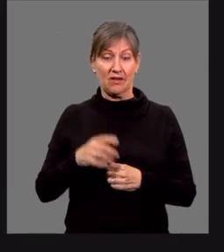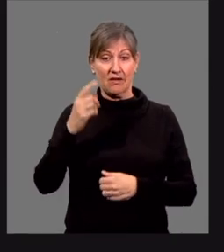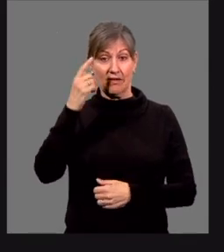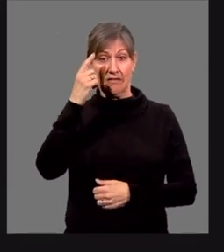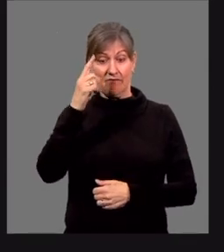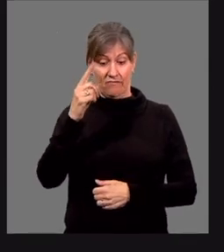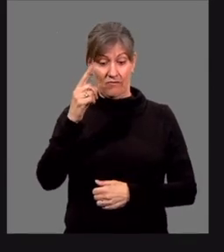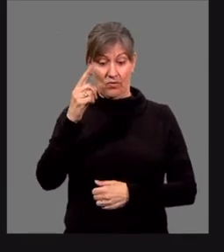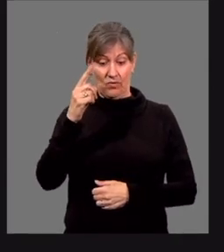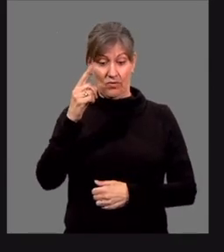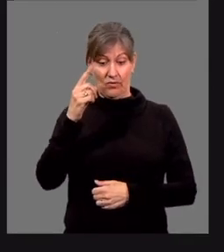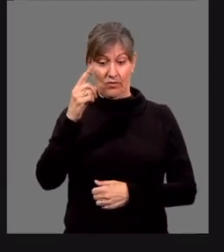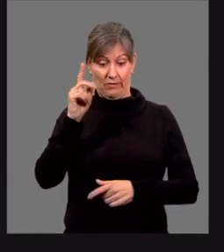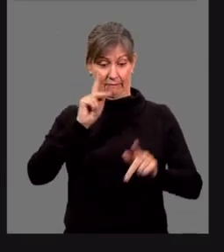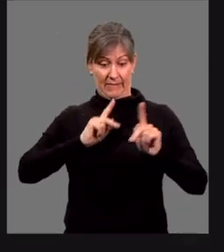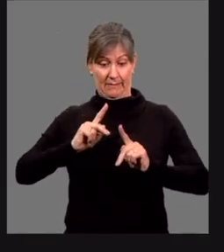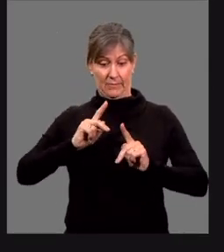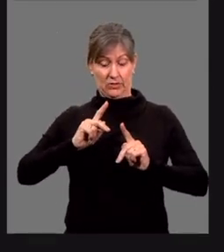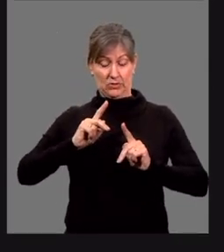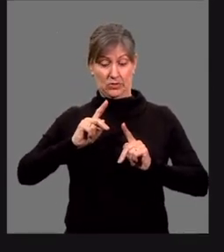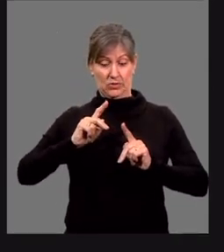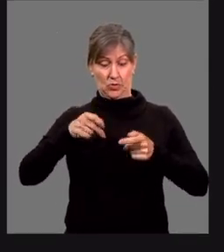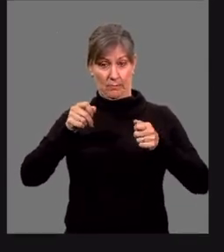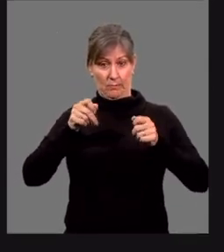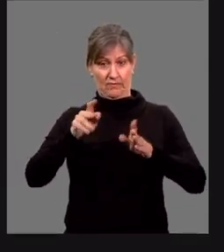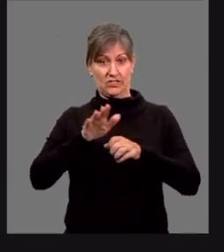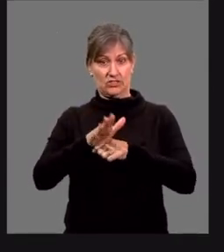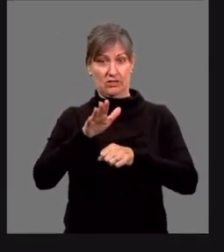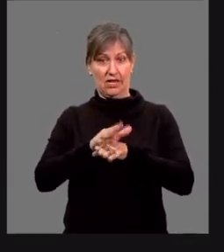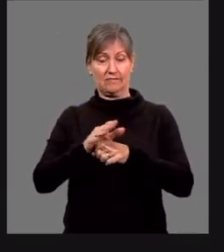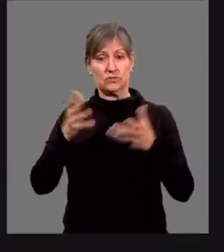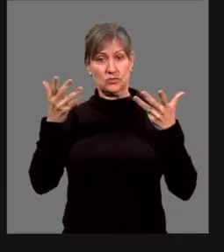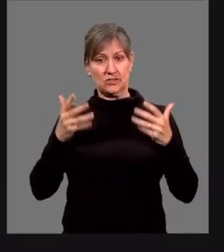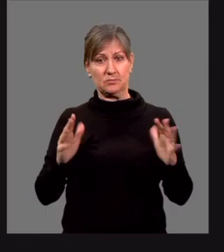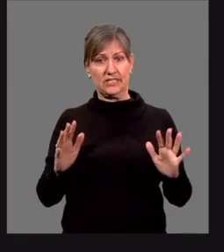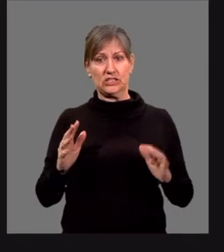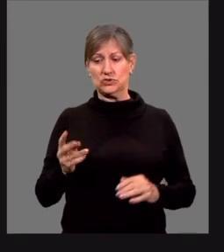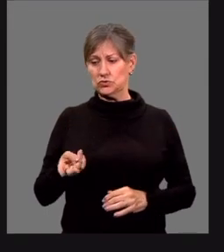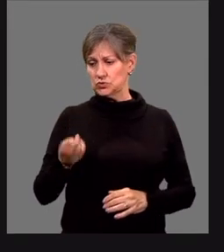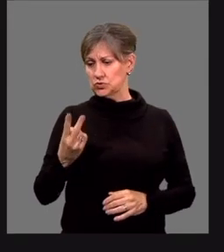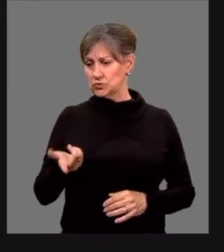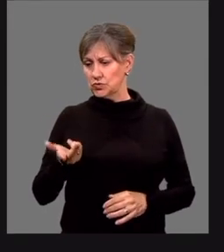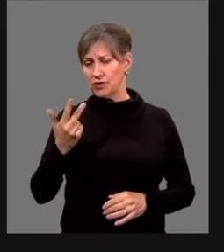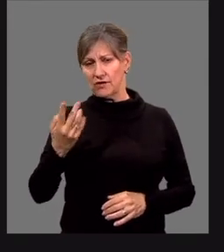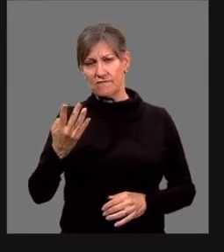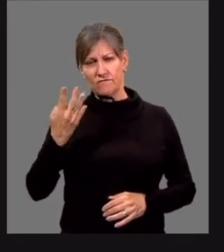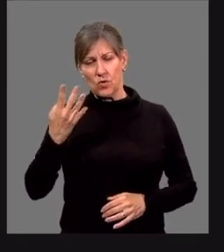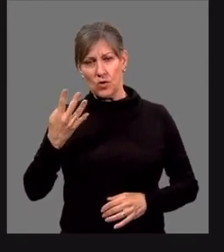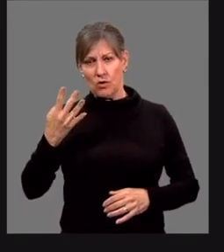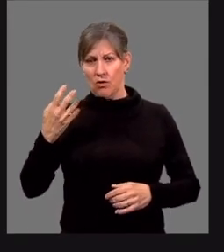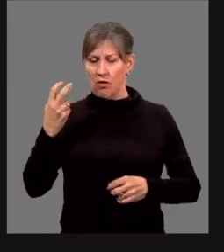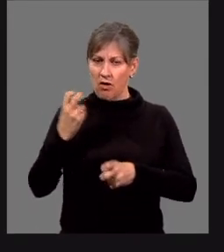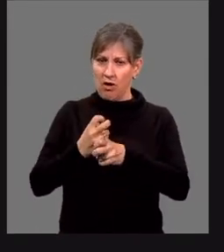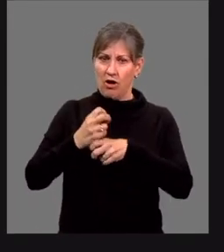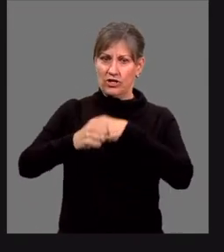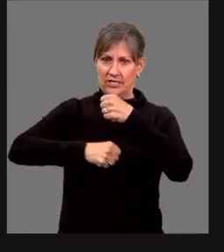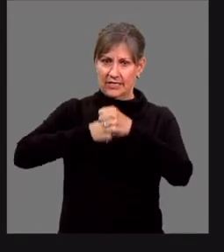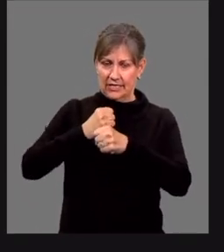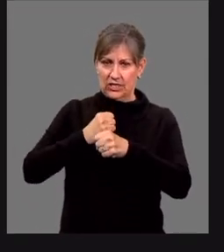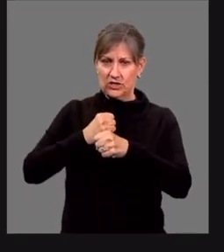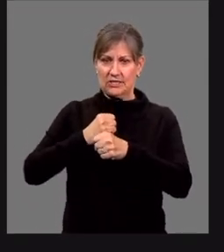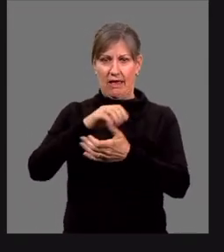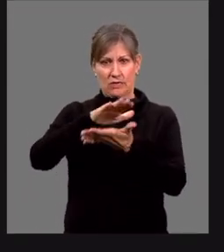For those of us who are privileged enough to complete the 2, 3, or 4 strenuous years at